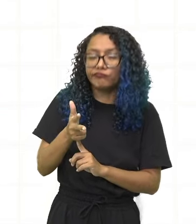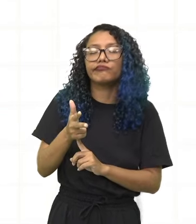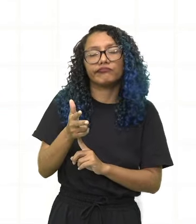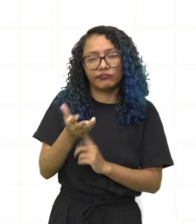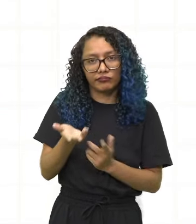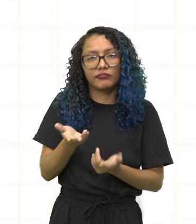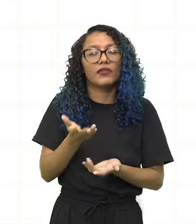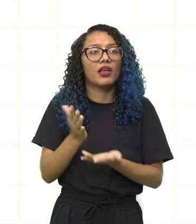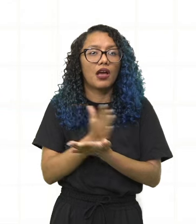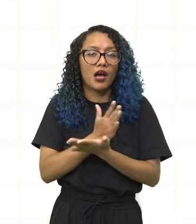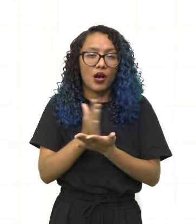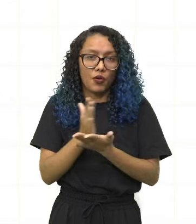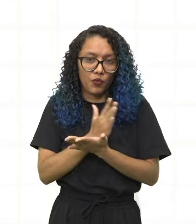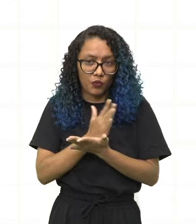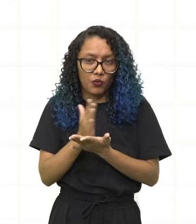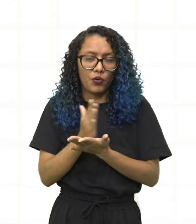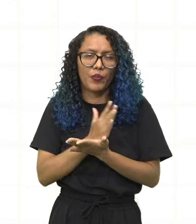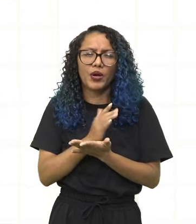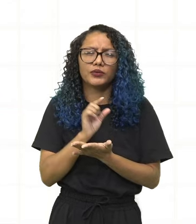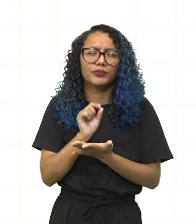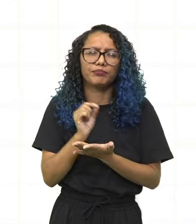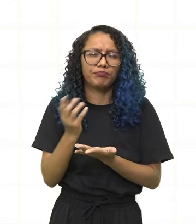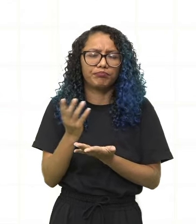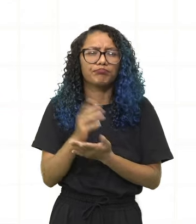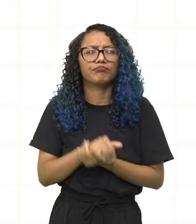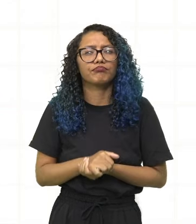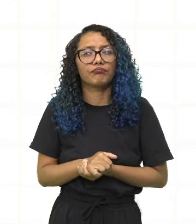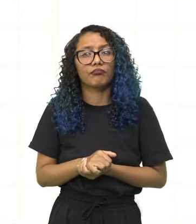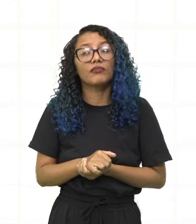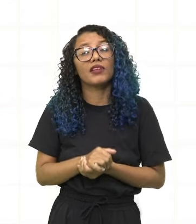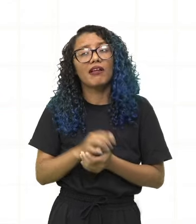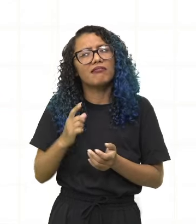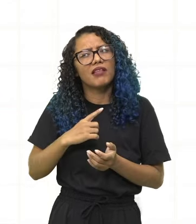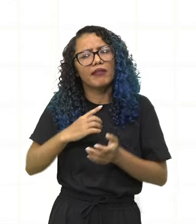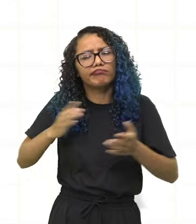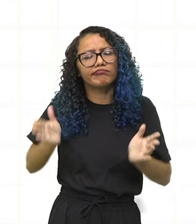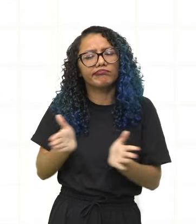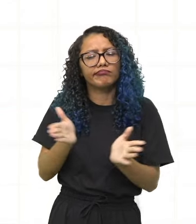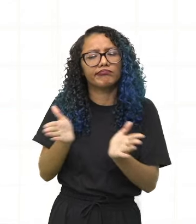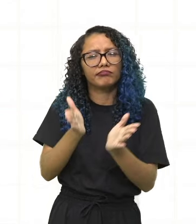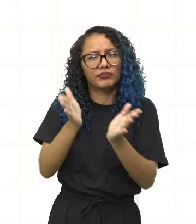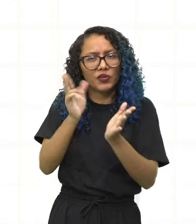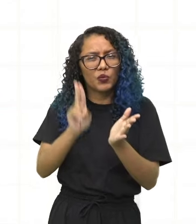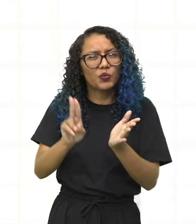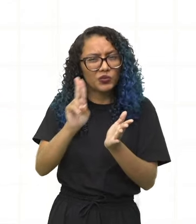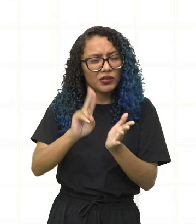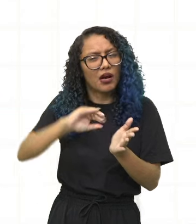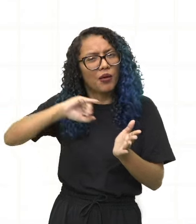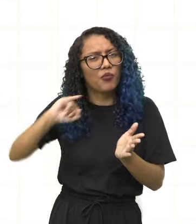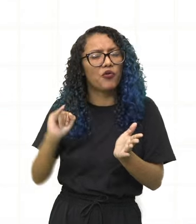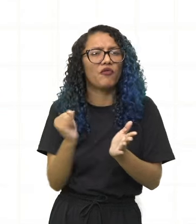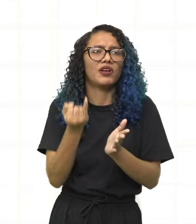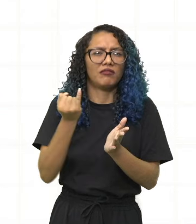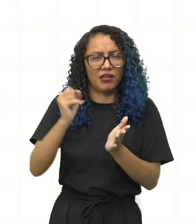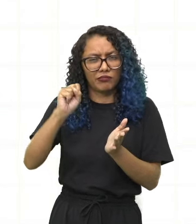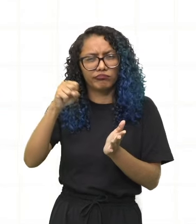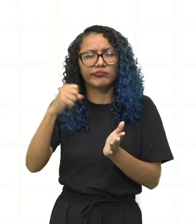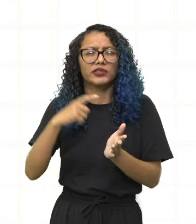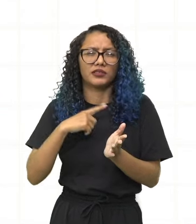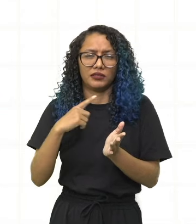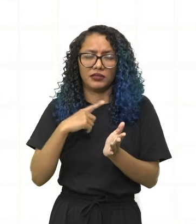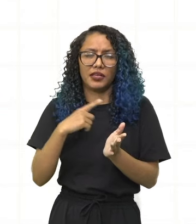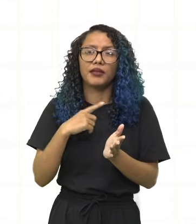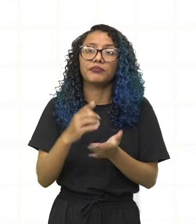sources are receiving more incentives to be used, to be used,